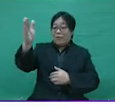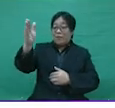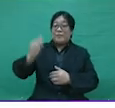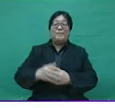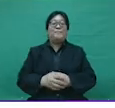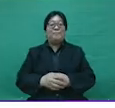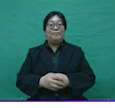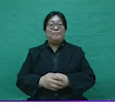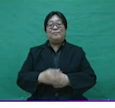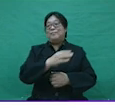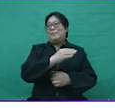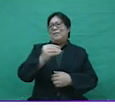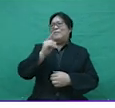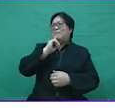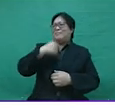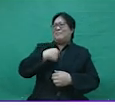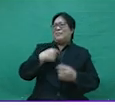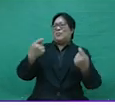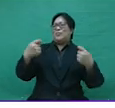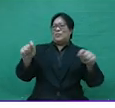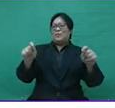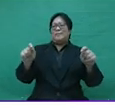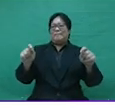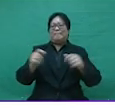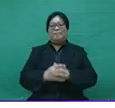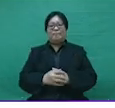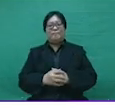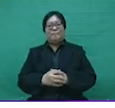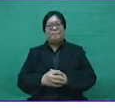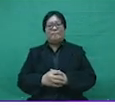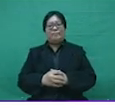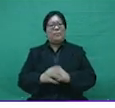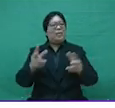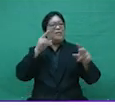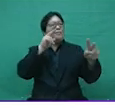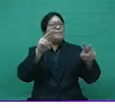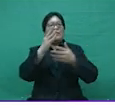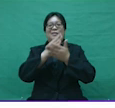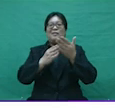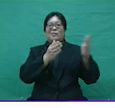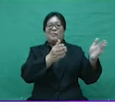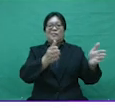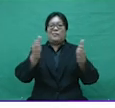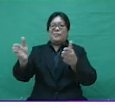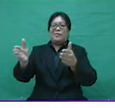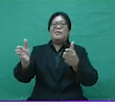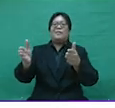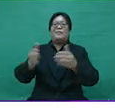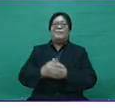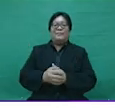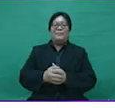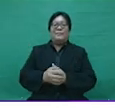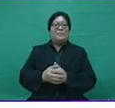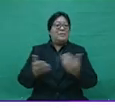future. And I tried to do that by looking in some way back